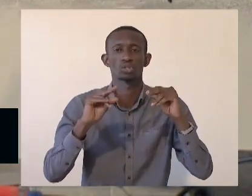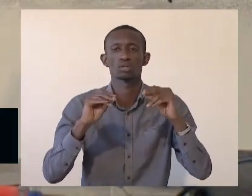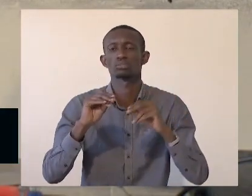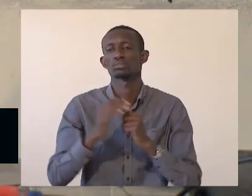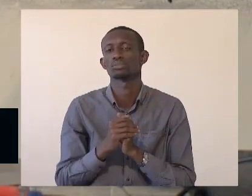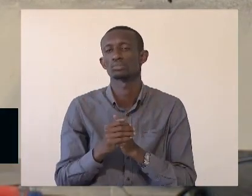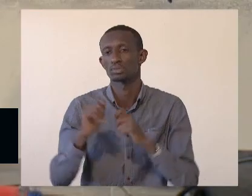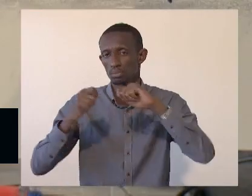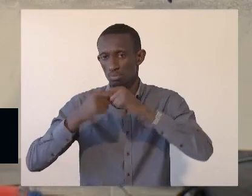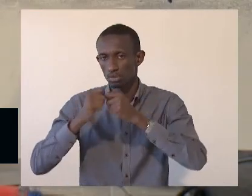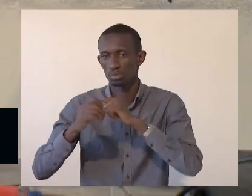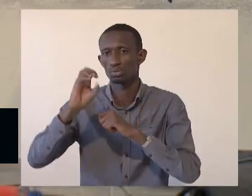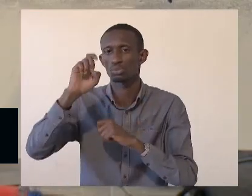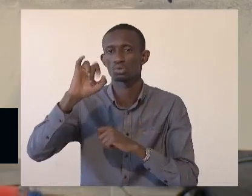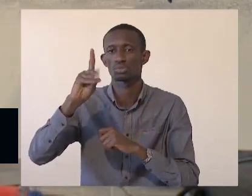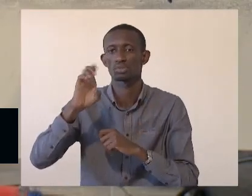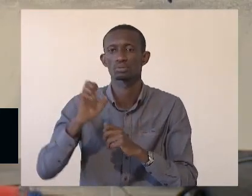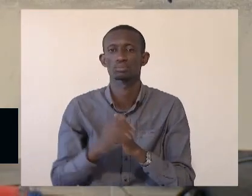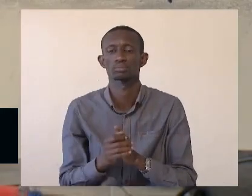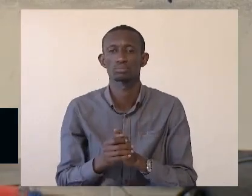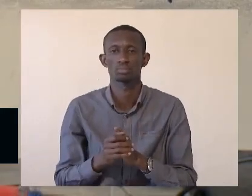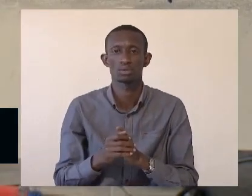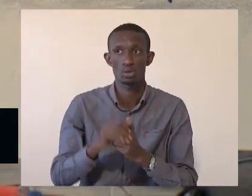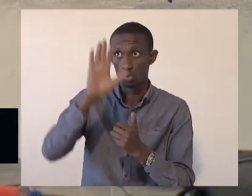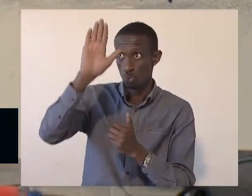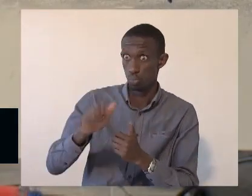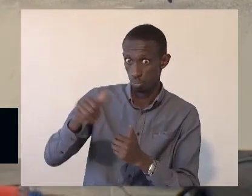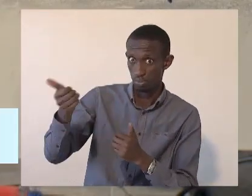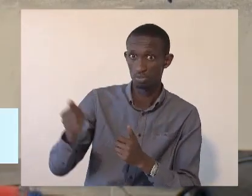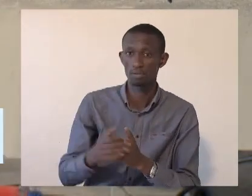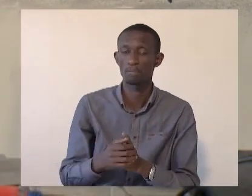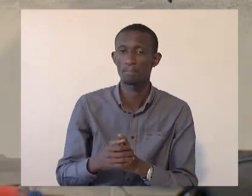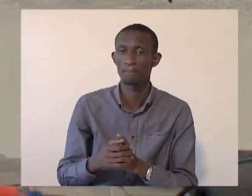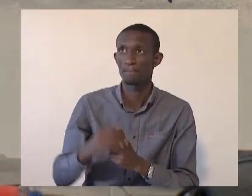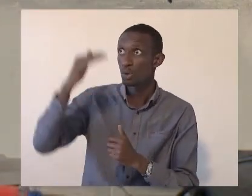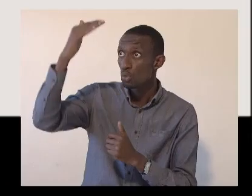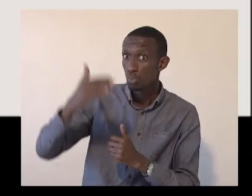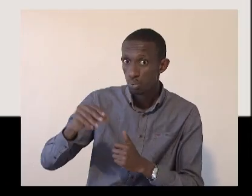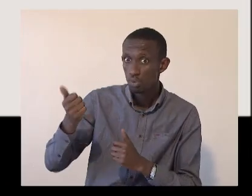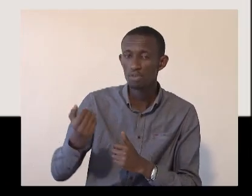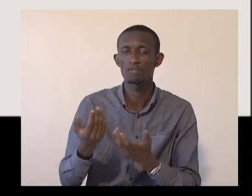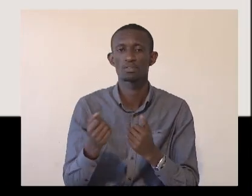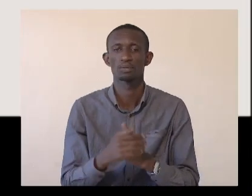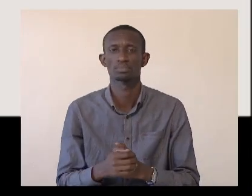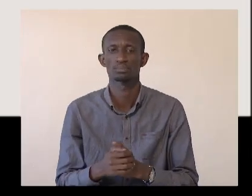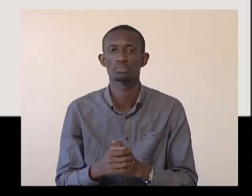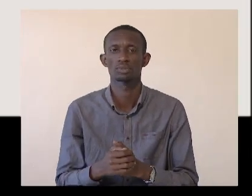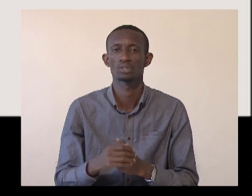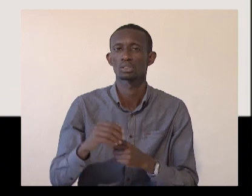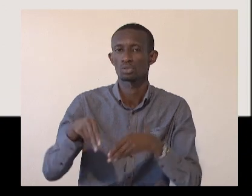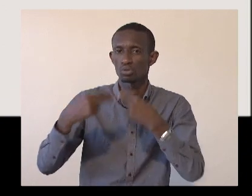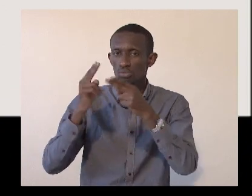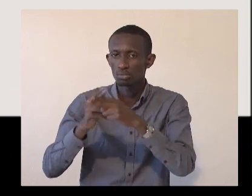get salts. On the next slide, we have the nomenclature. We have studied the